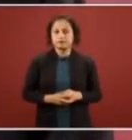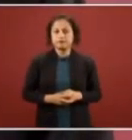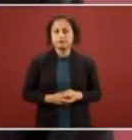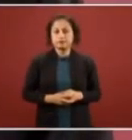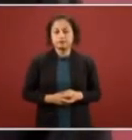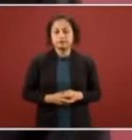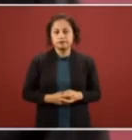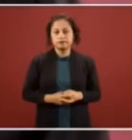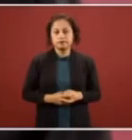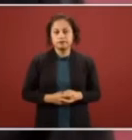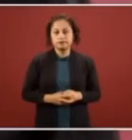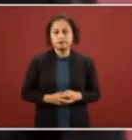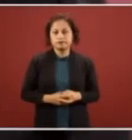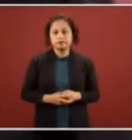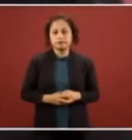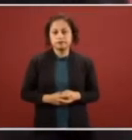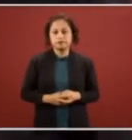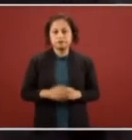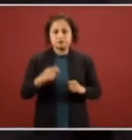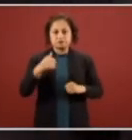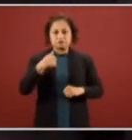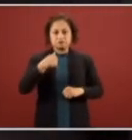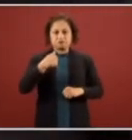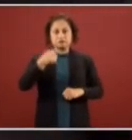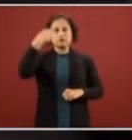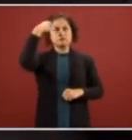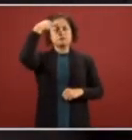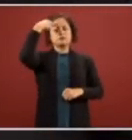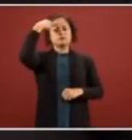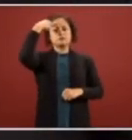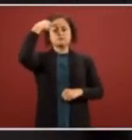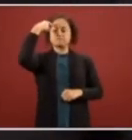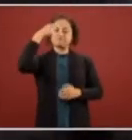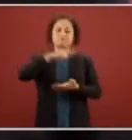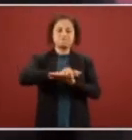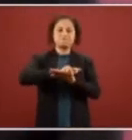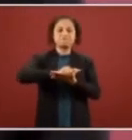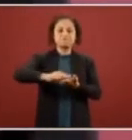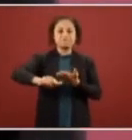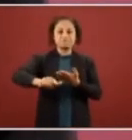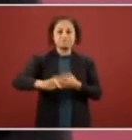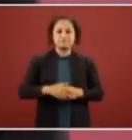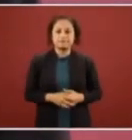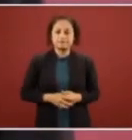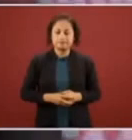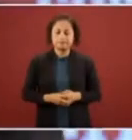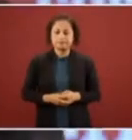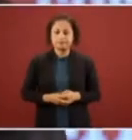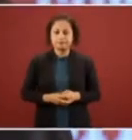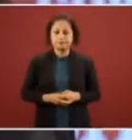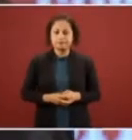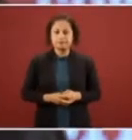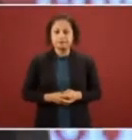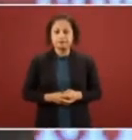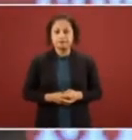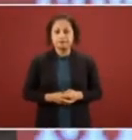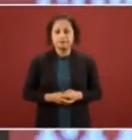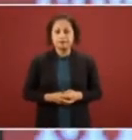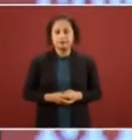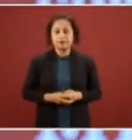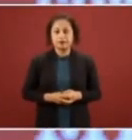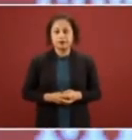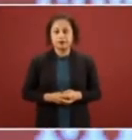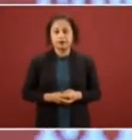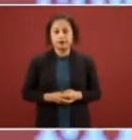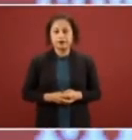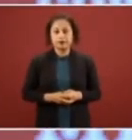No tengo ningún problema de conciencia. I have no problems with my conscience. Al contrario, on the contrary,